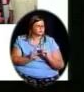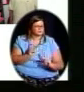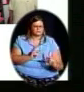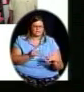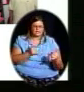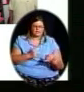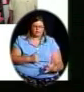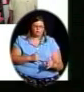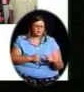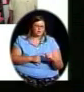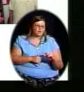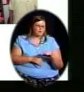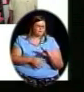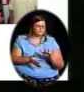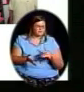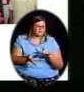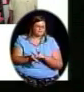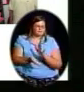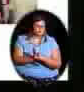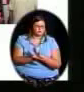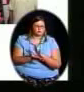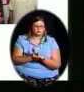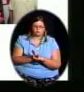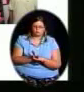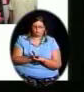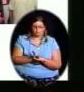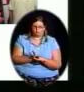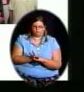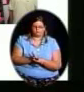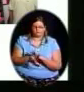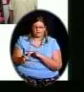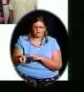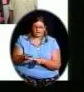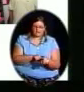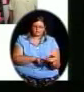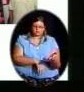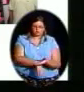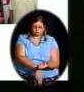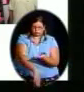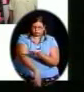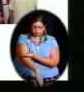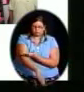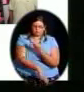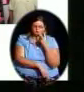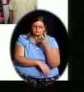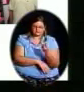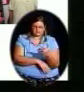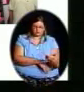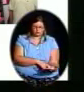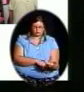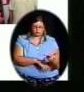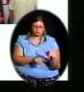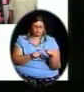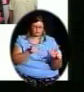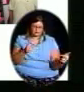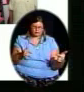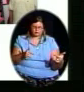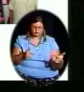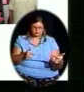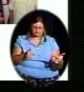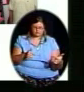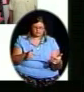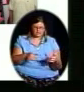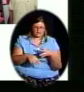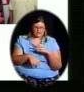junior high enrollment and junior high population, and of course it has also grown. You can see our 3 largest junior high schools,